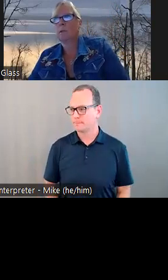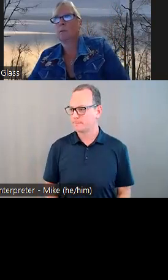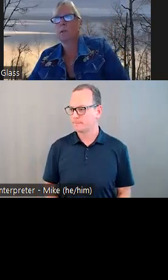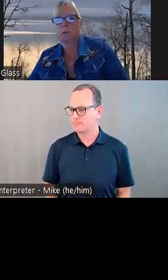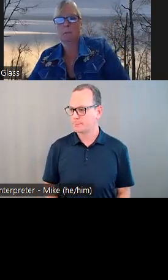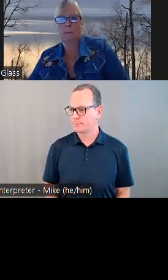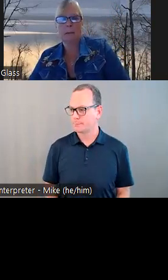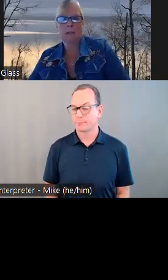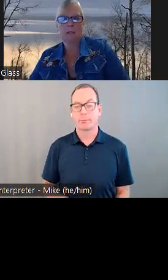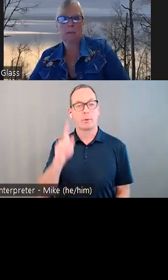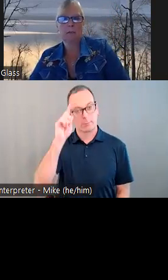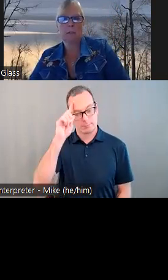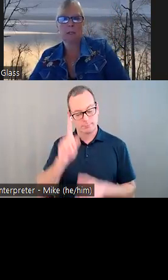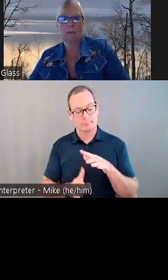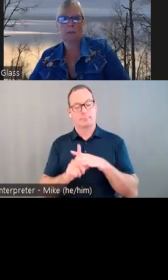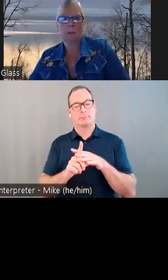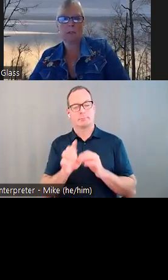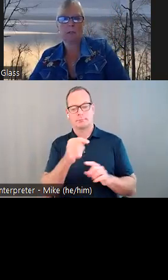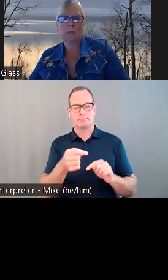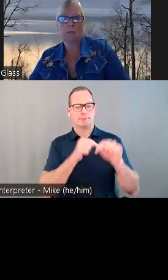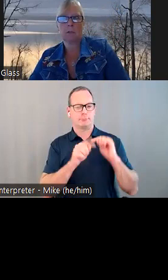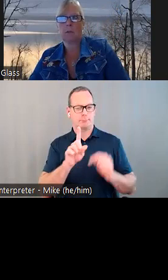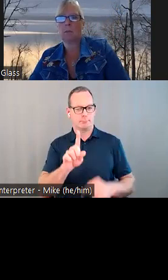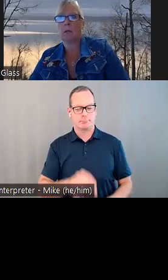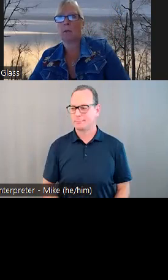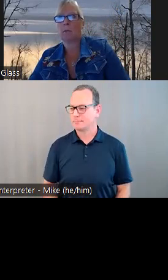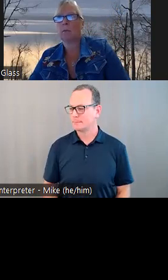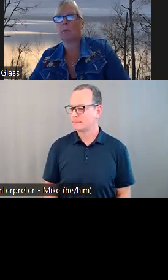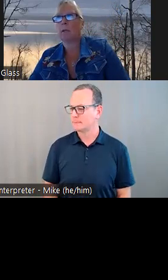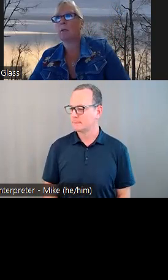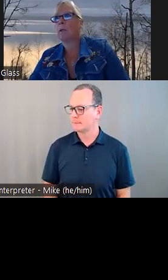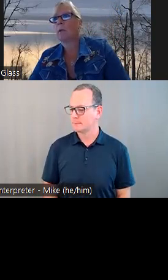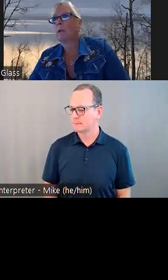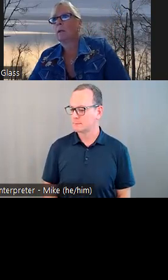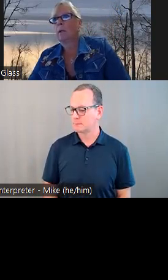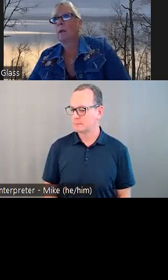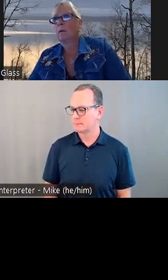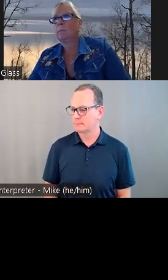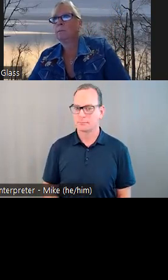I'm just going to go back to the previous slide for 1 second because there was something at the bottom I wanted to point out.